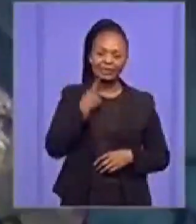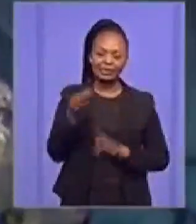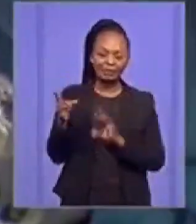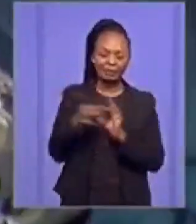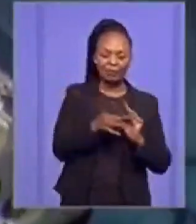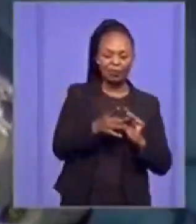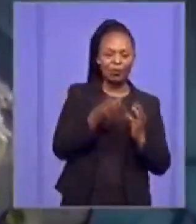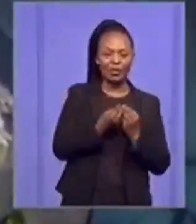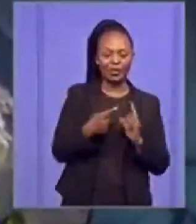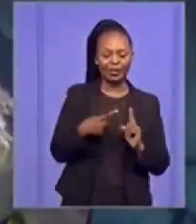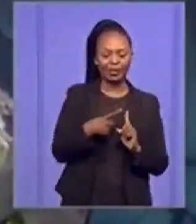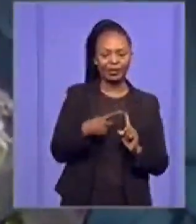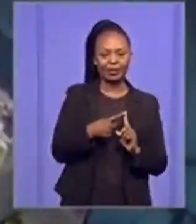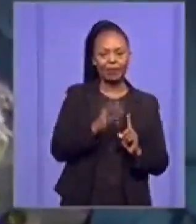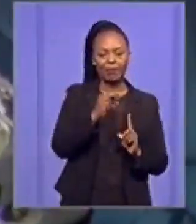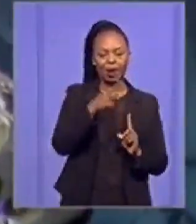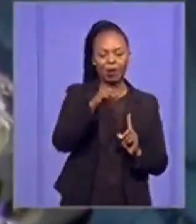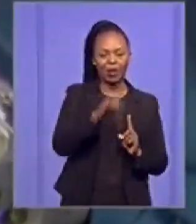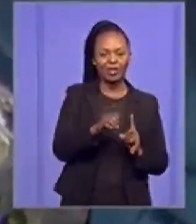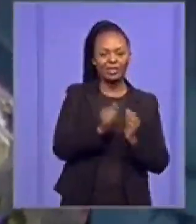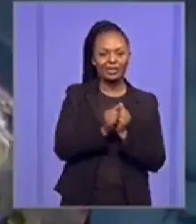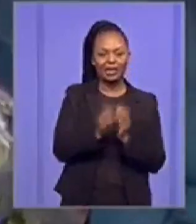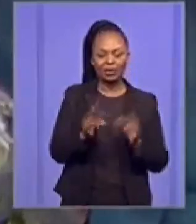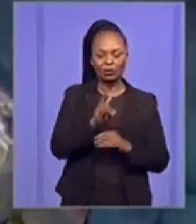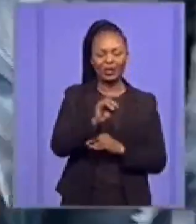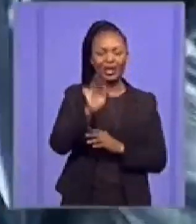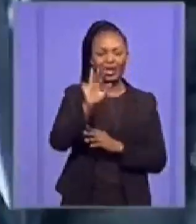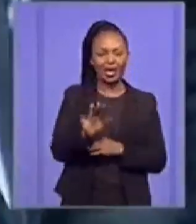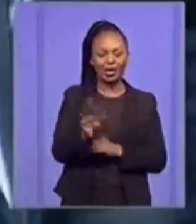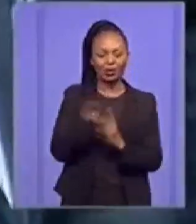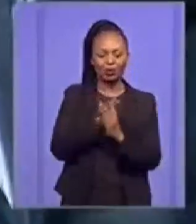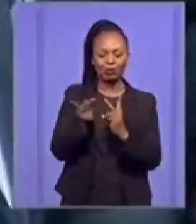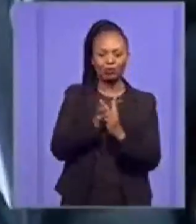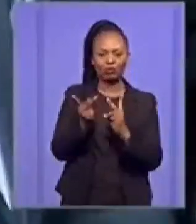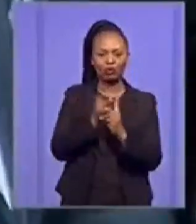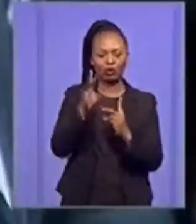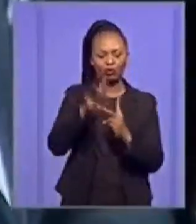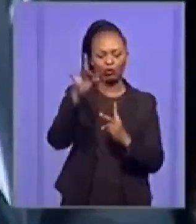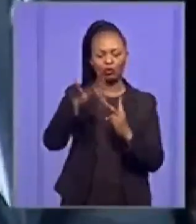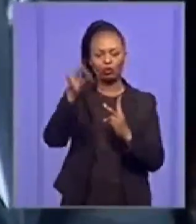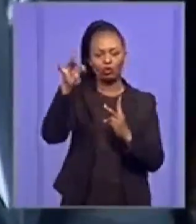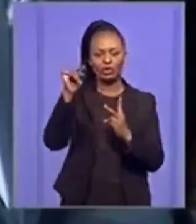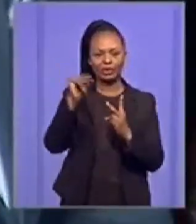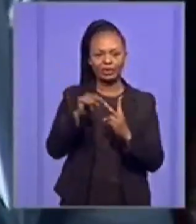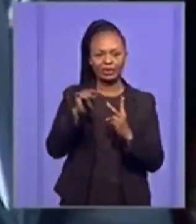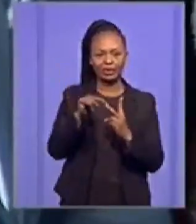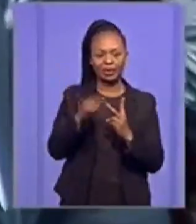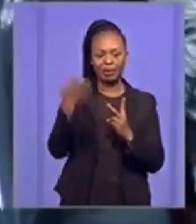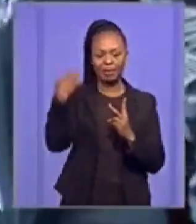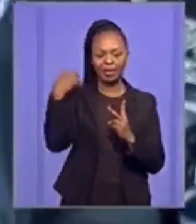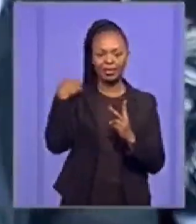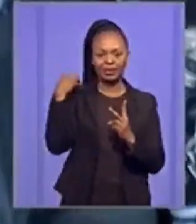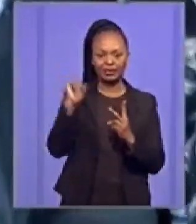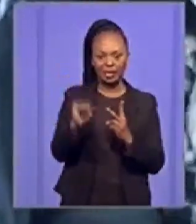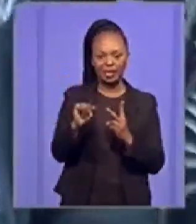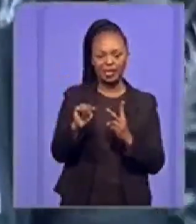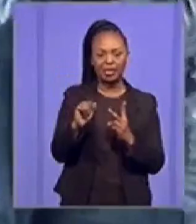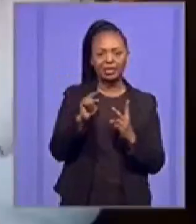di qadile ka 2009 nakong eo ka bobedi ba neng ba kgethwa ho ba letona la naha la thuto le